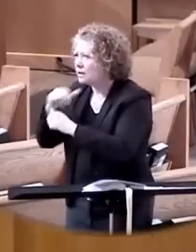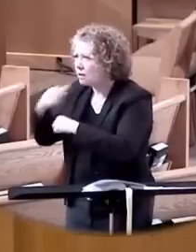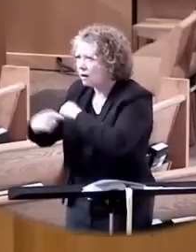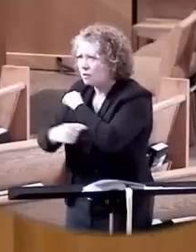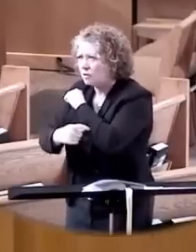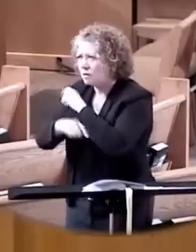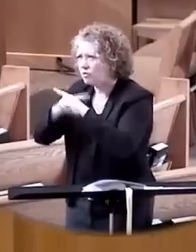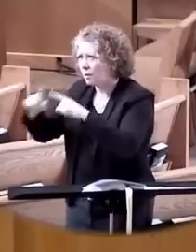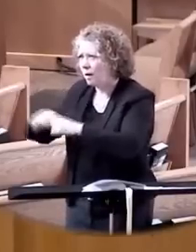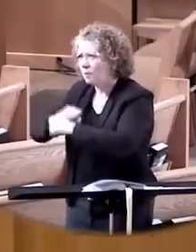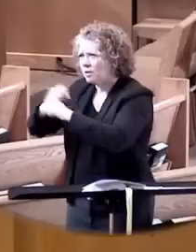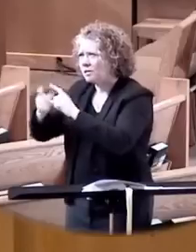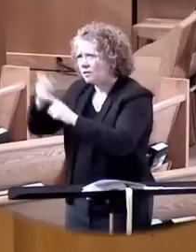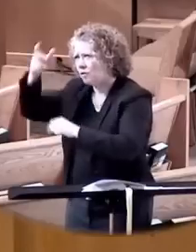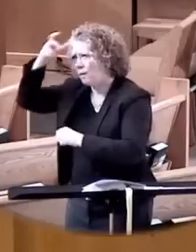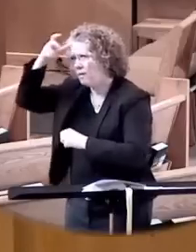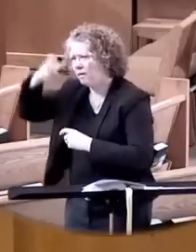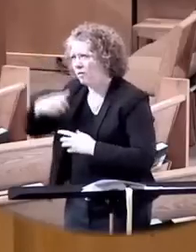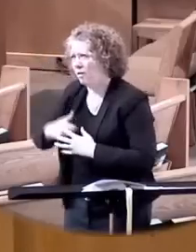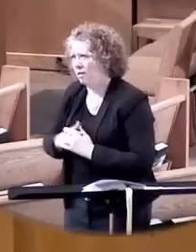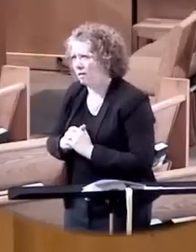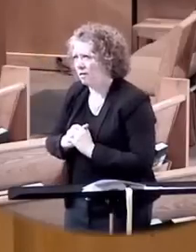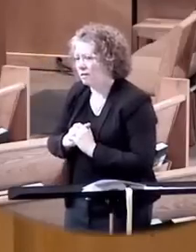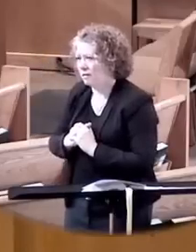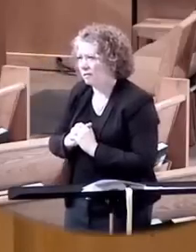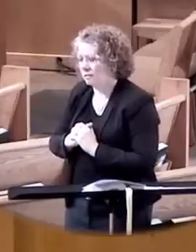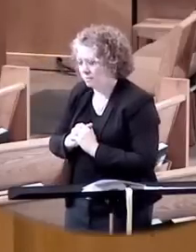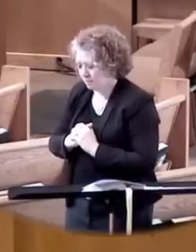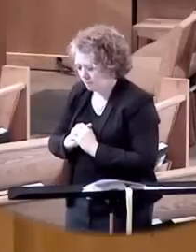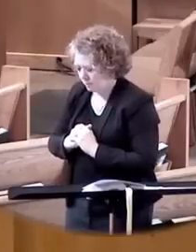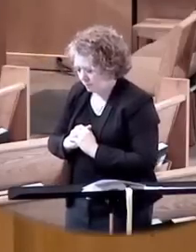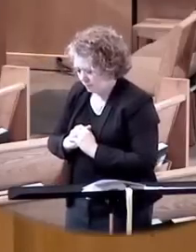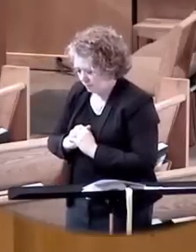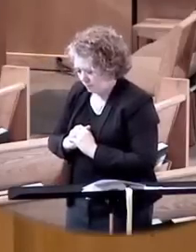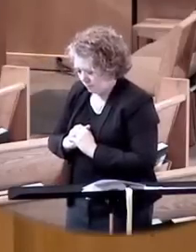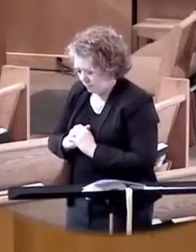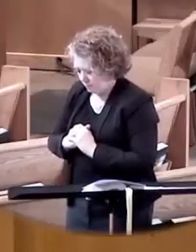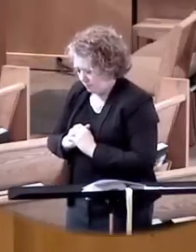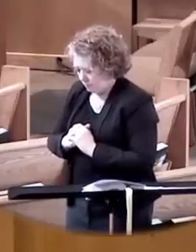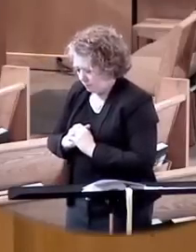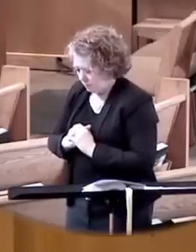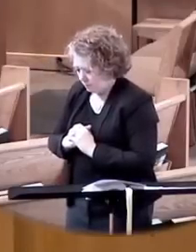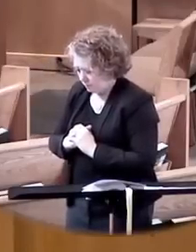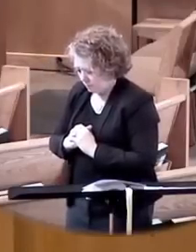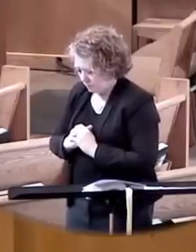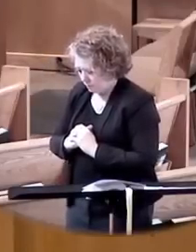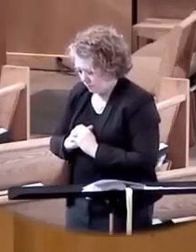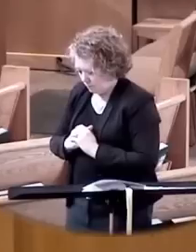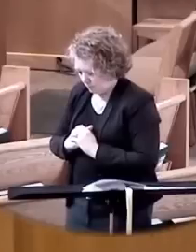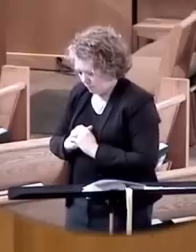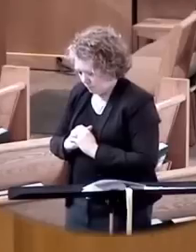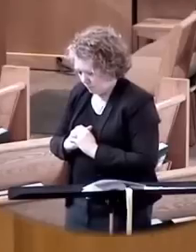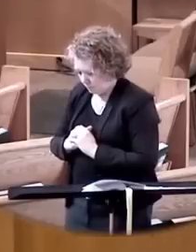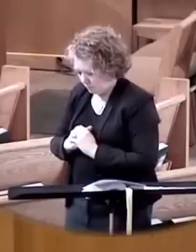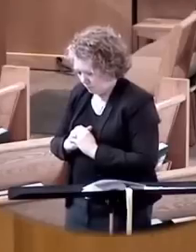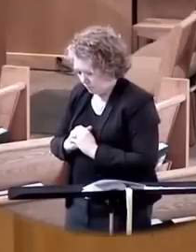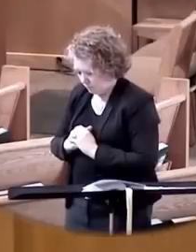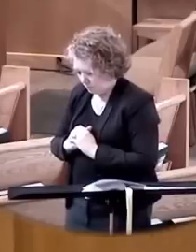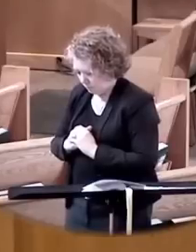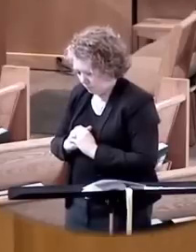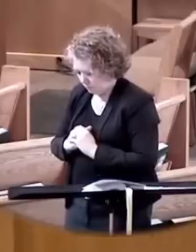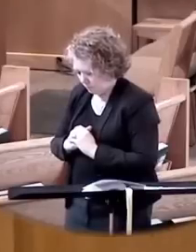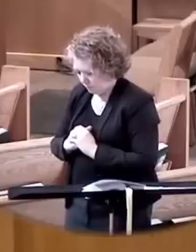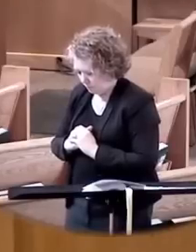trespasses, as we forgive those who trespass against us. And lead us not into temptation,